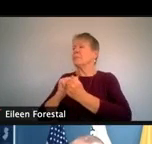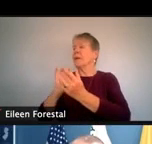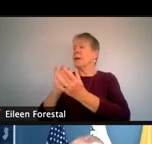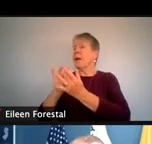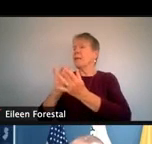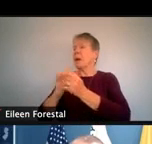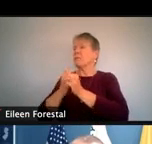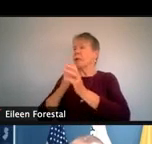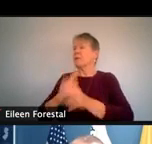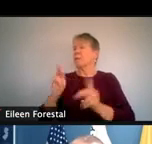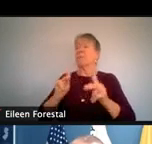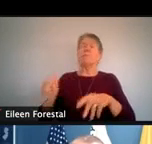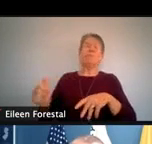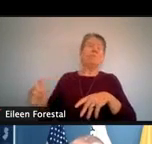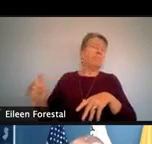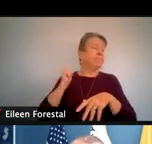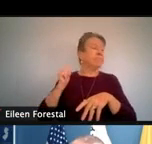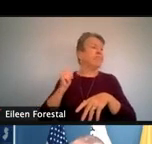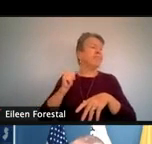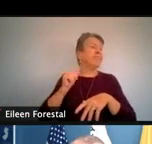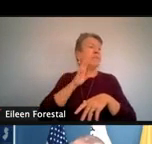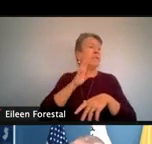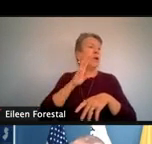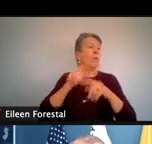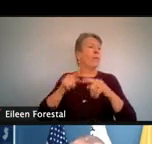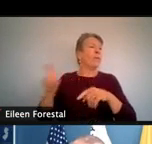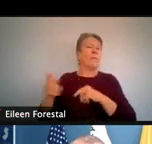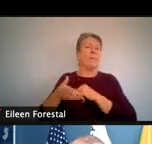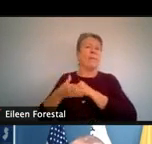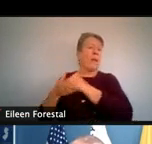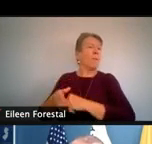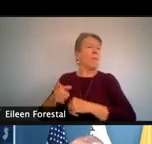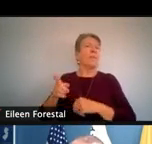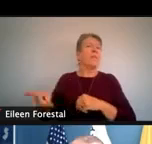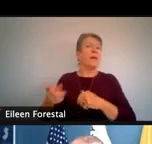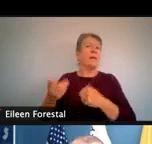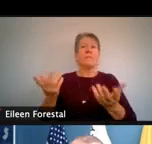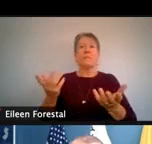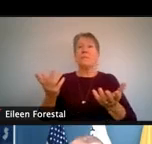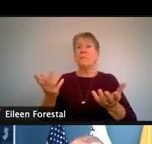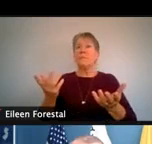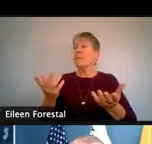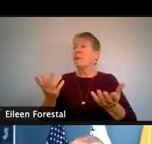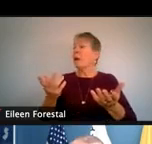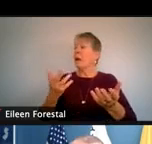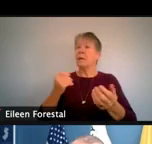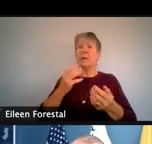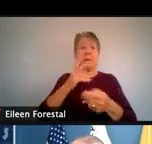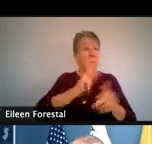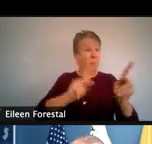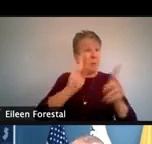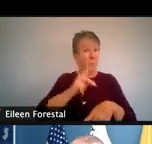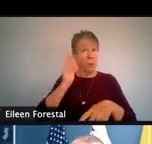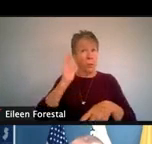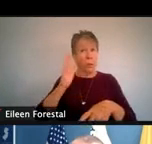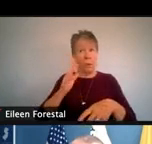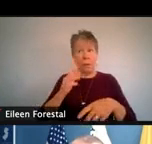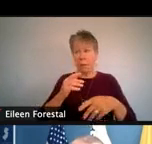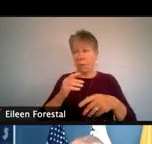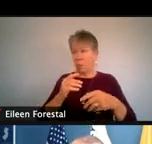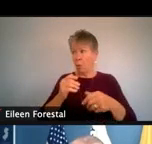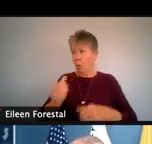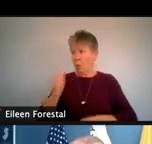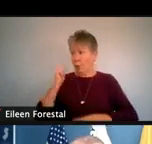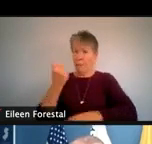you correct me, I don't think that that's a direct. I still think this is a lot of parents trying to protect their kids